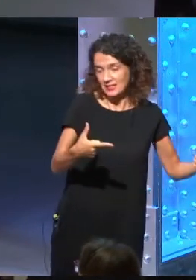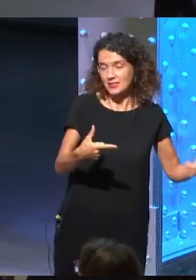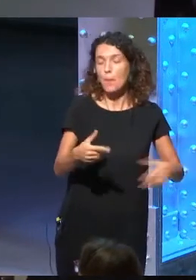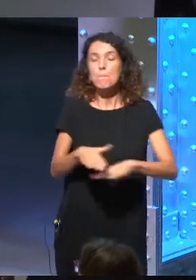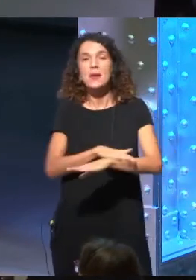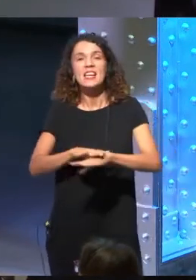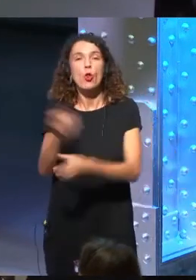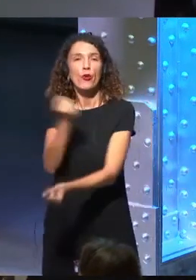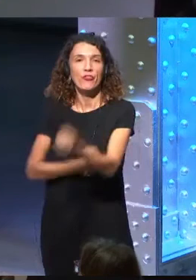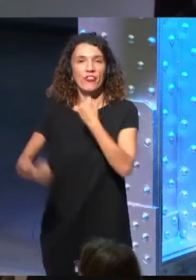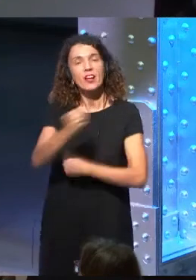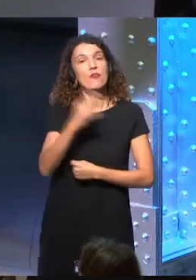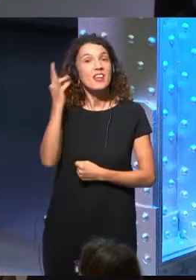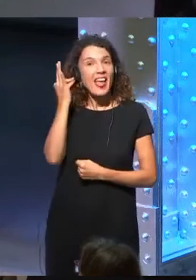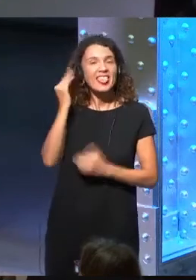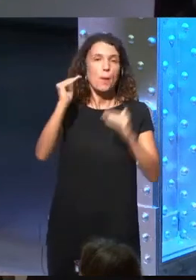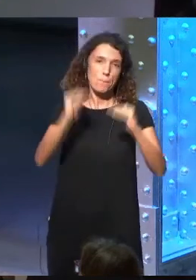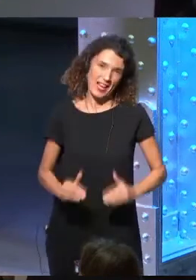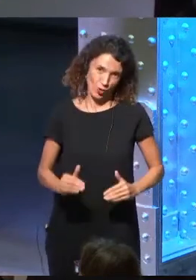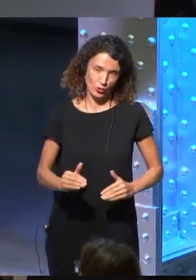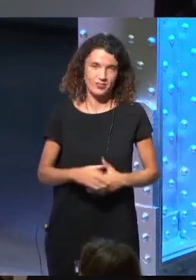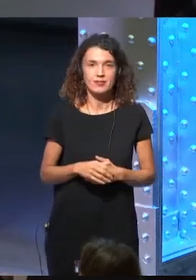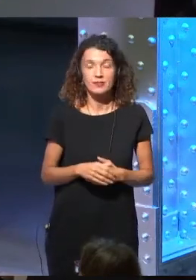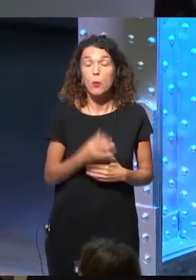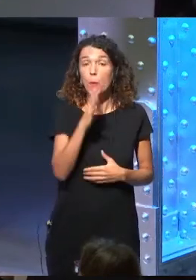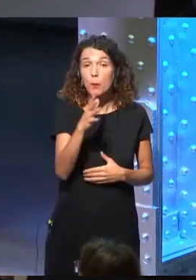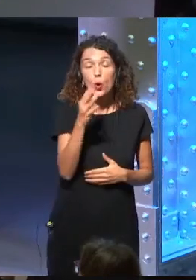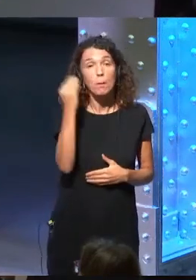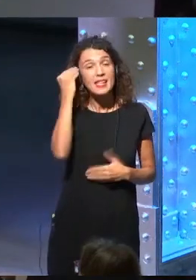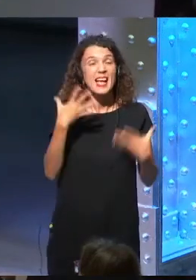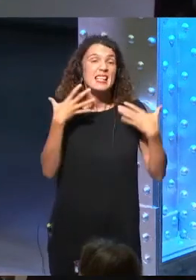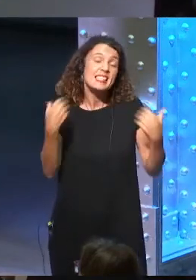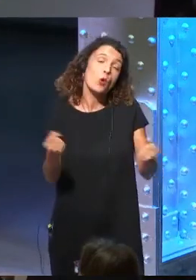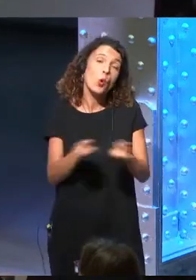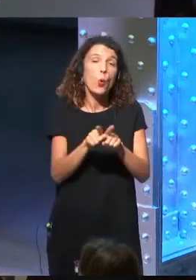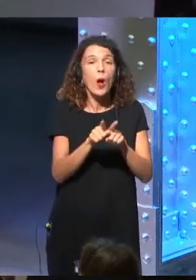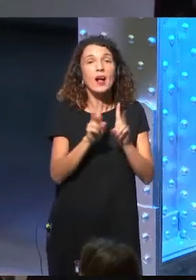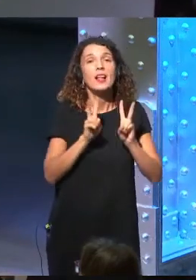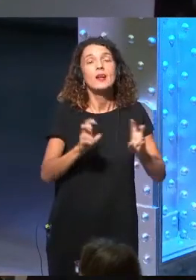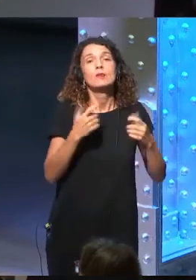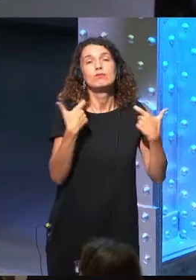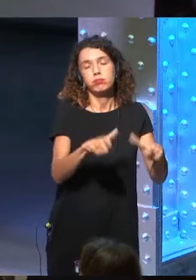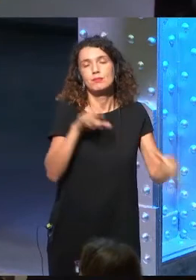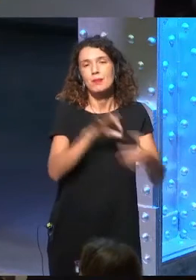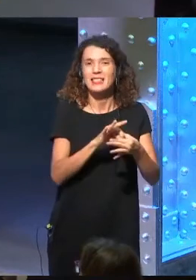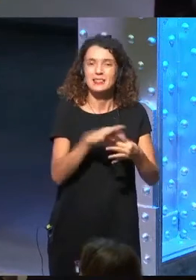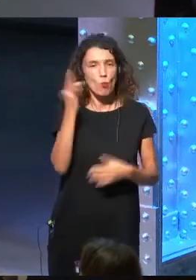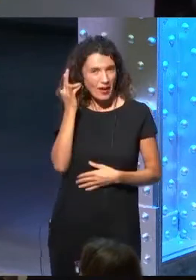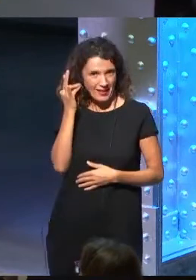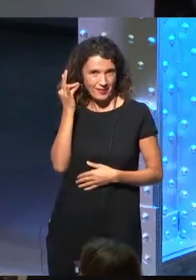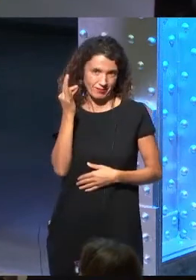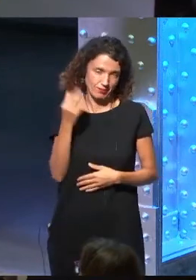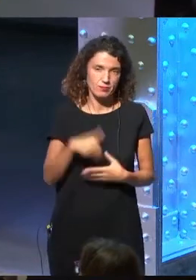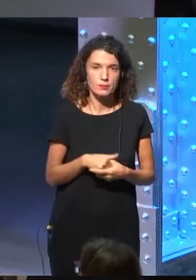male area. So my question is, what happens when women try to speak up more